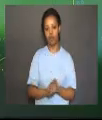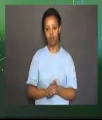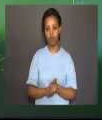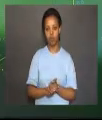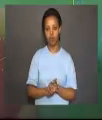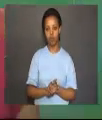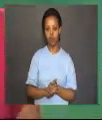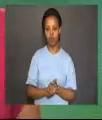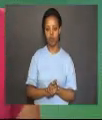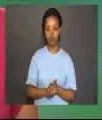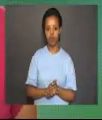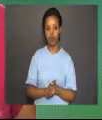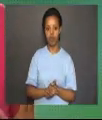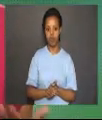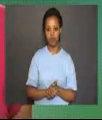lesson.